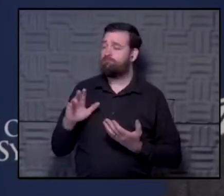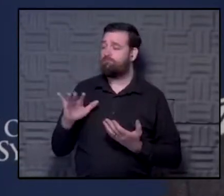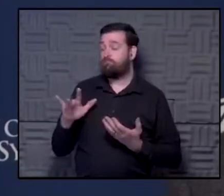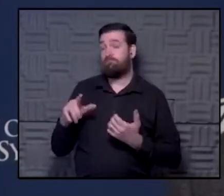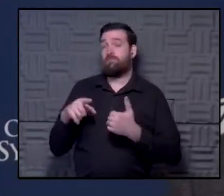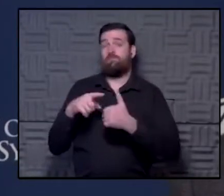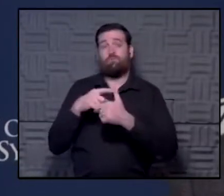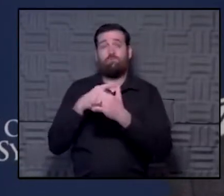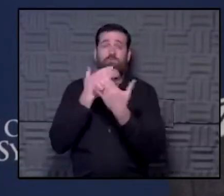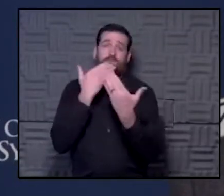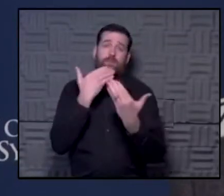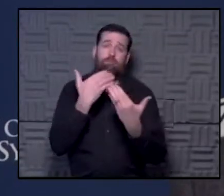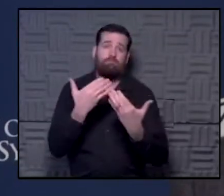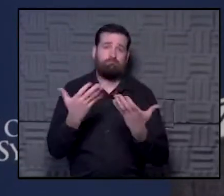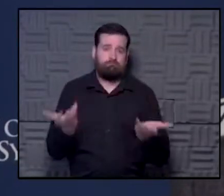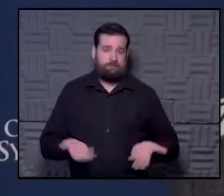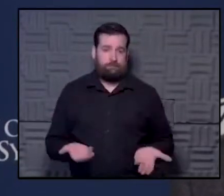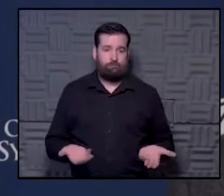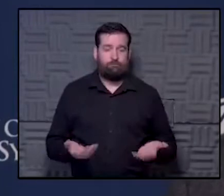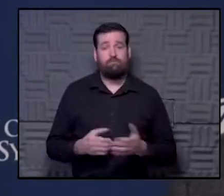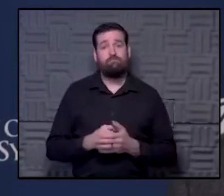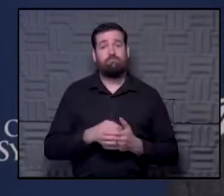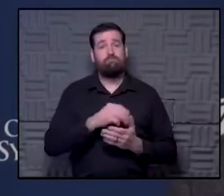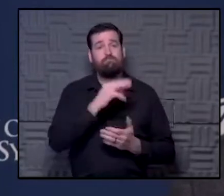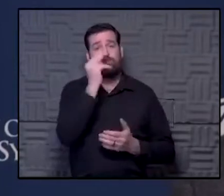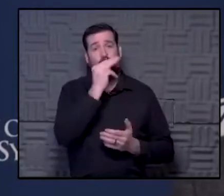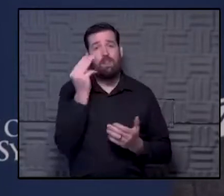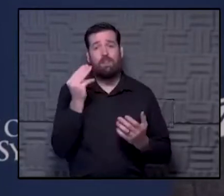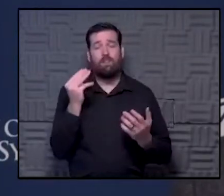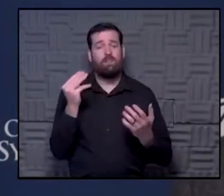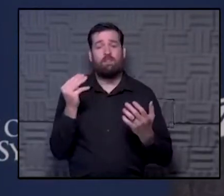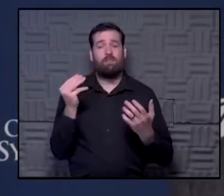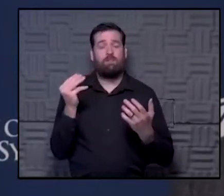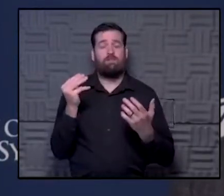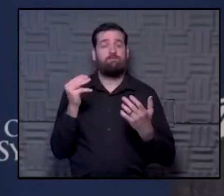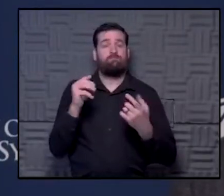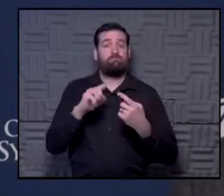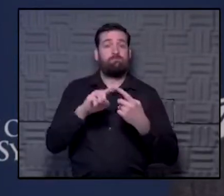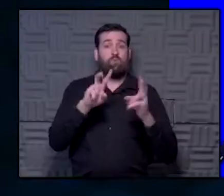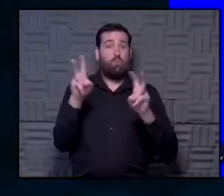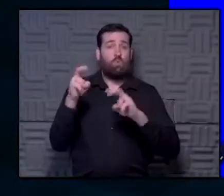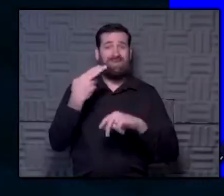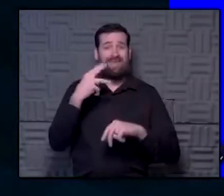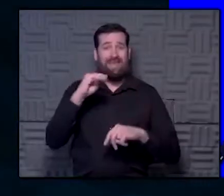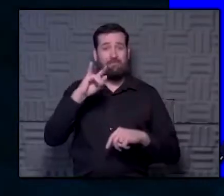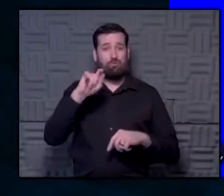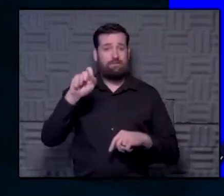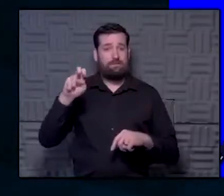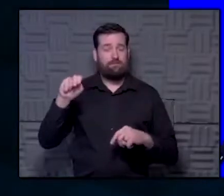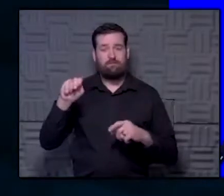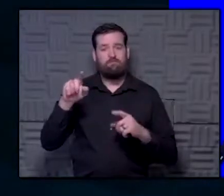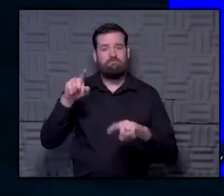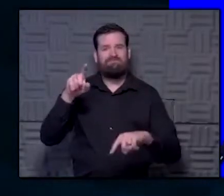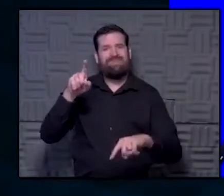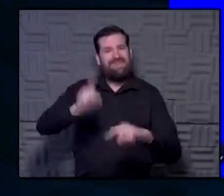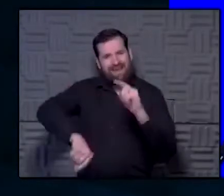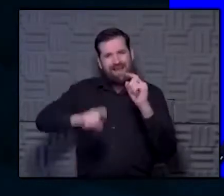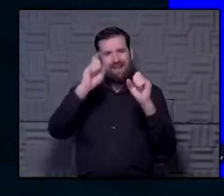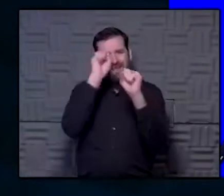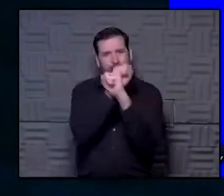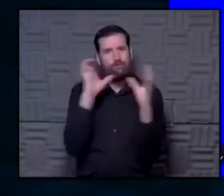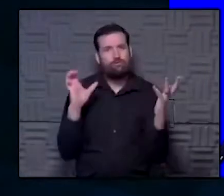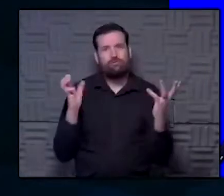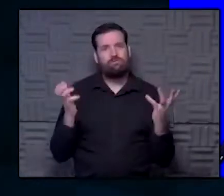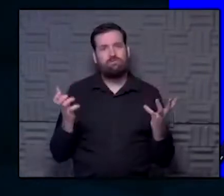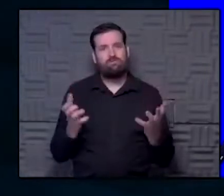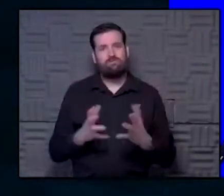First, thanks for having me. Michelle is to quote Hamilton, I think she's going through the unimaginable would be the best way to put